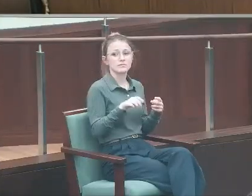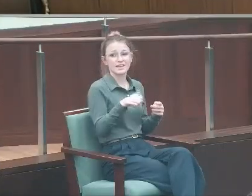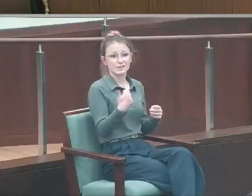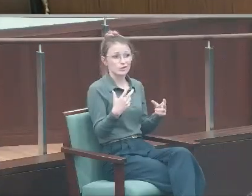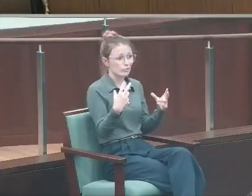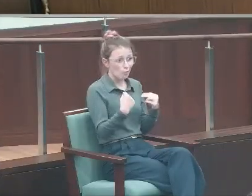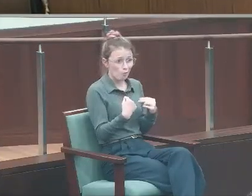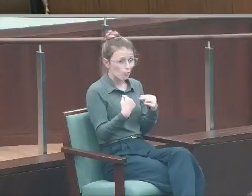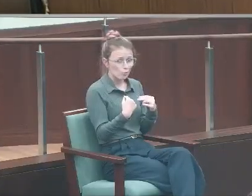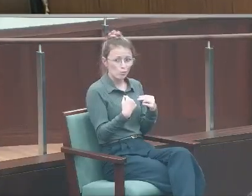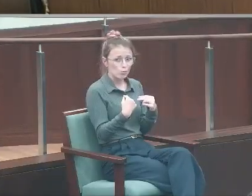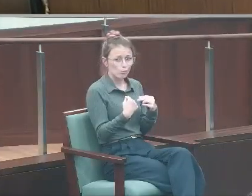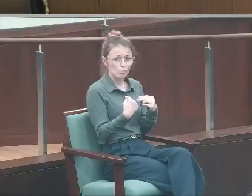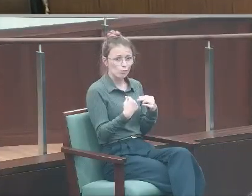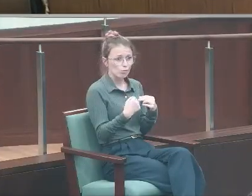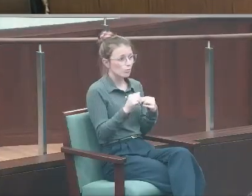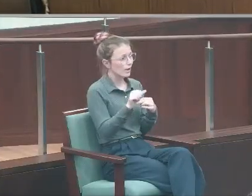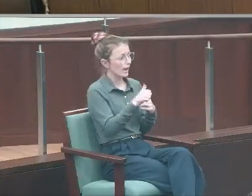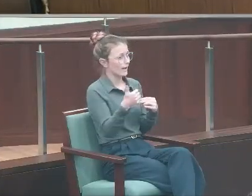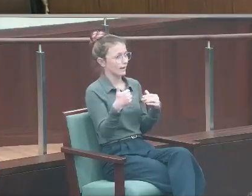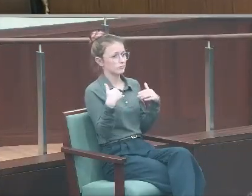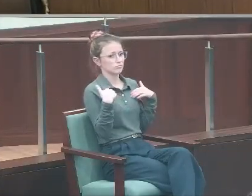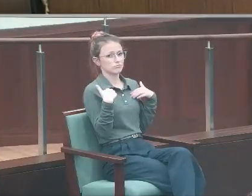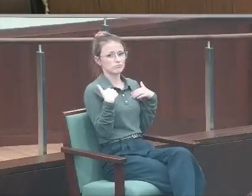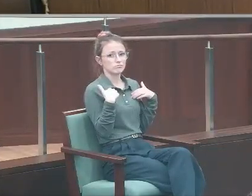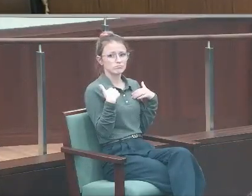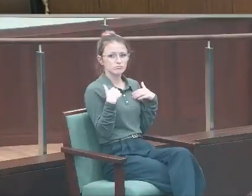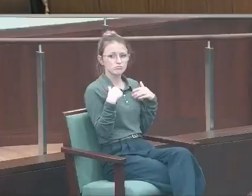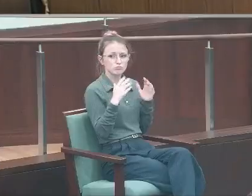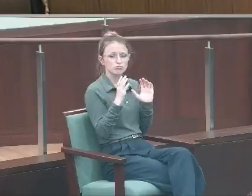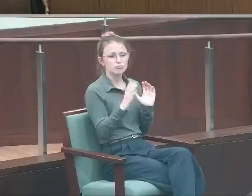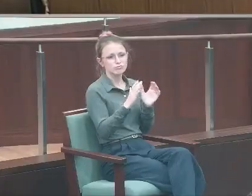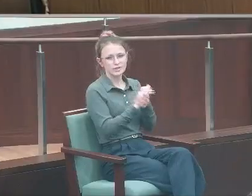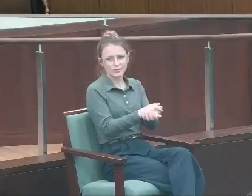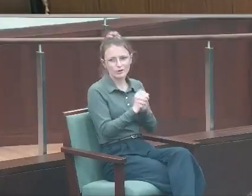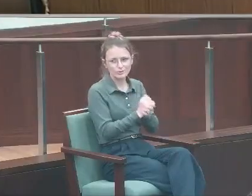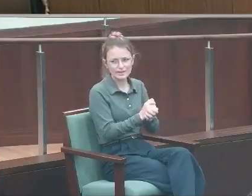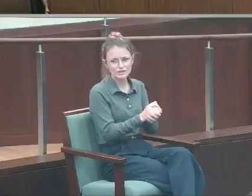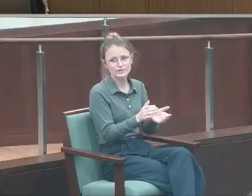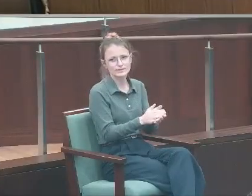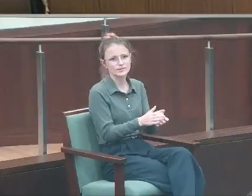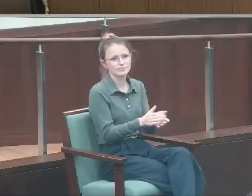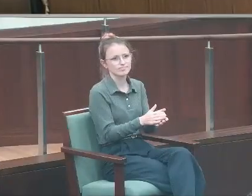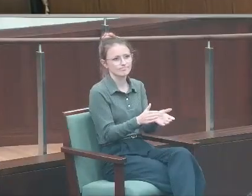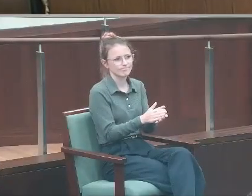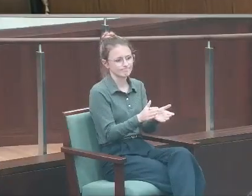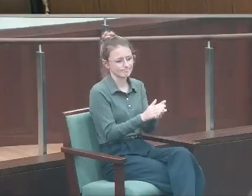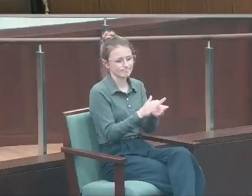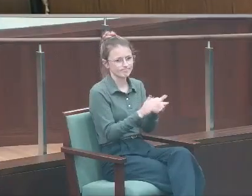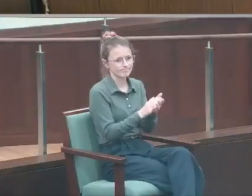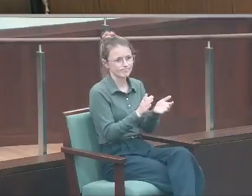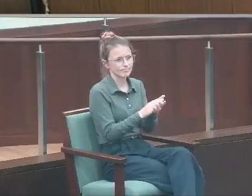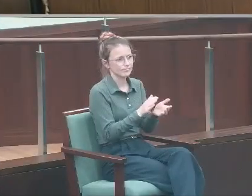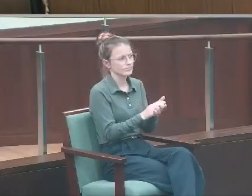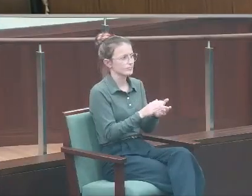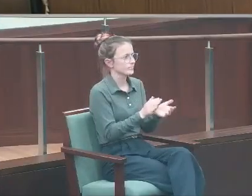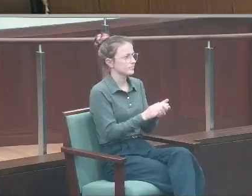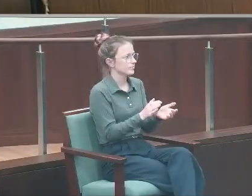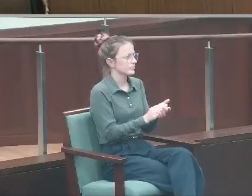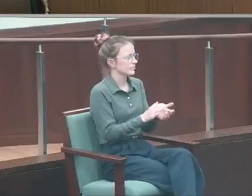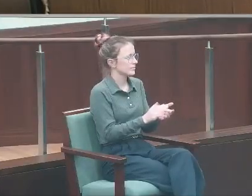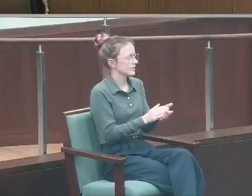opposed? Any abstentions? None. Congratulations. Okay.